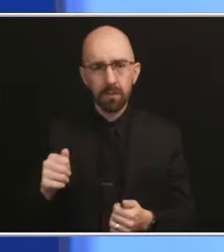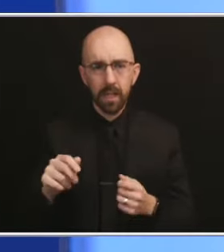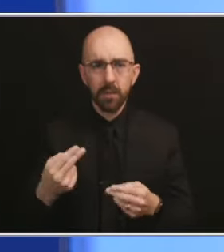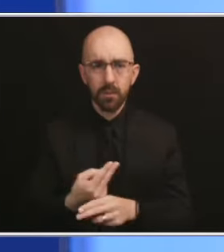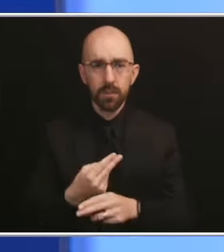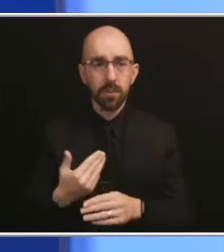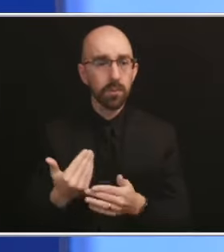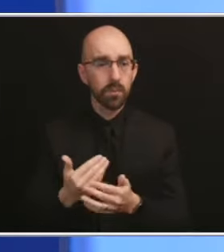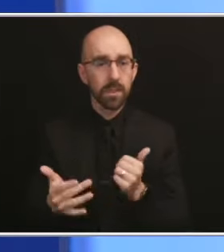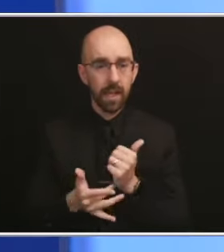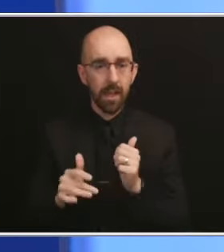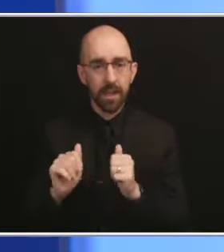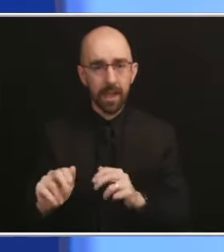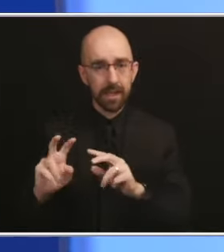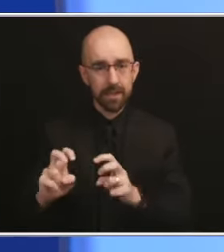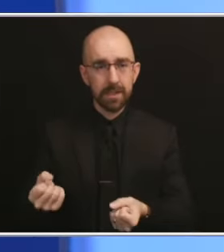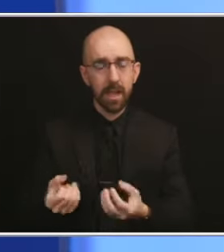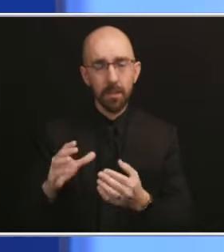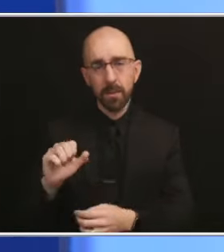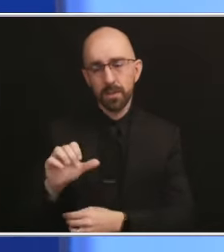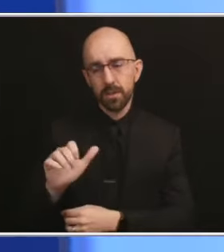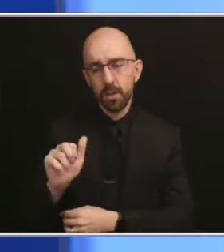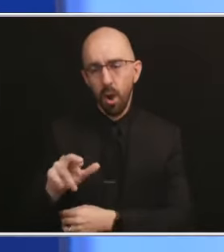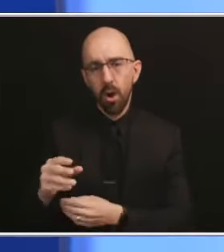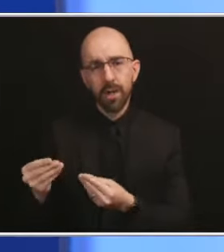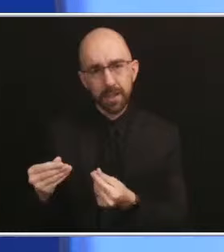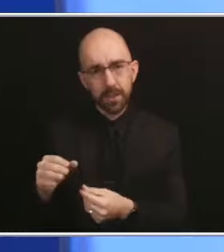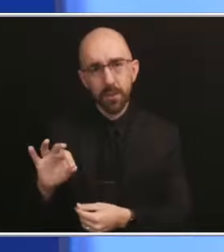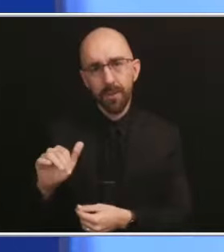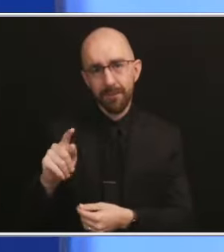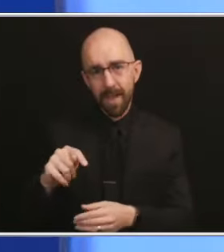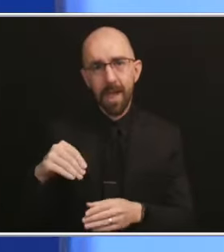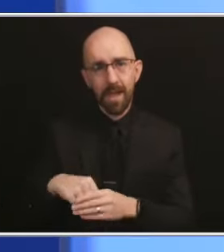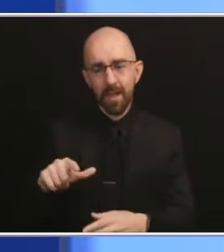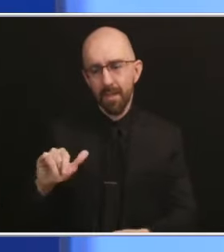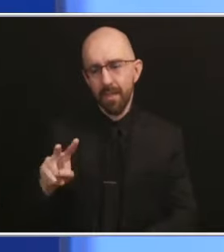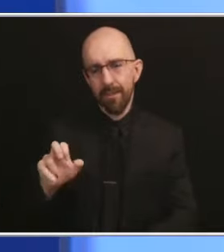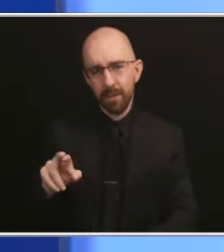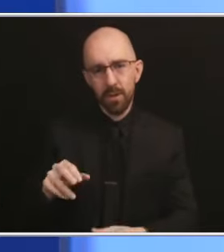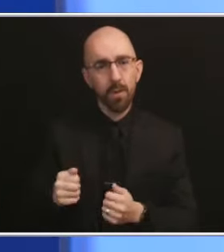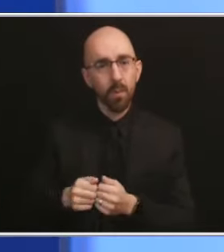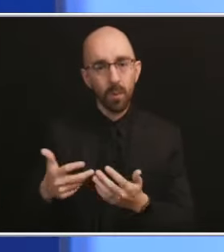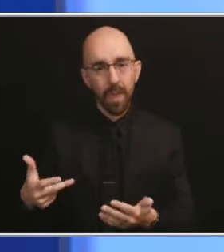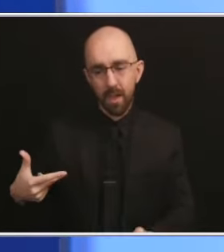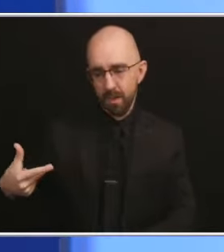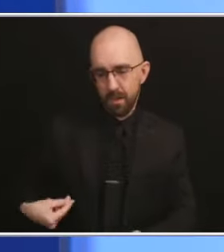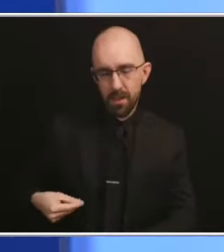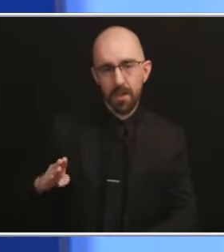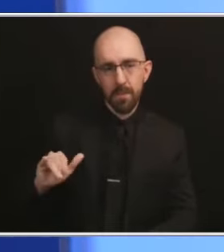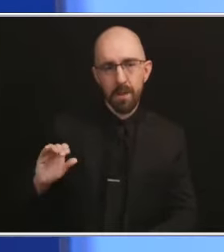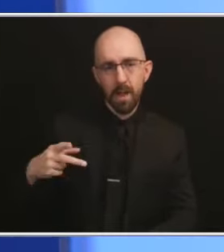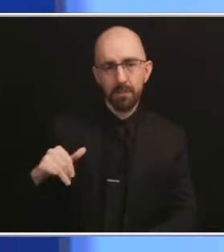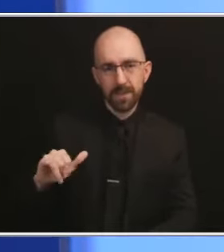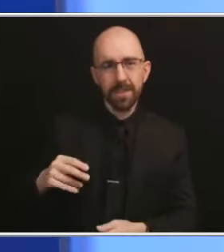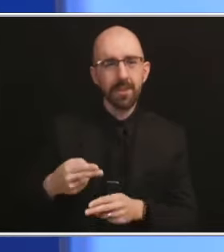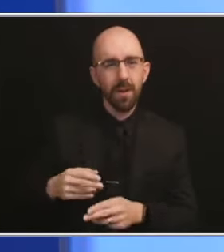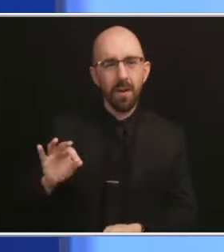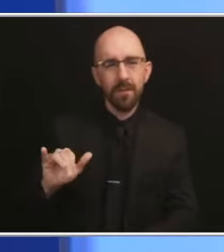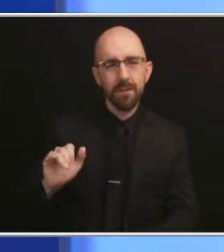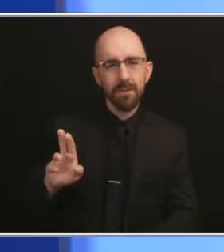actually assess how much scar tissue and fat there is in the liver without a needle biopsy. This is called a FibroScan, and this is another way to assess